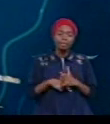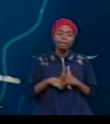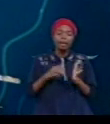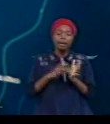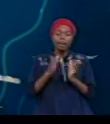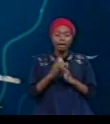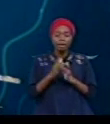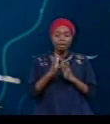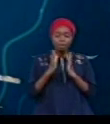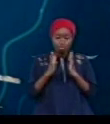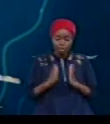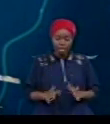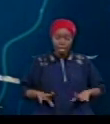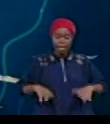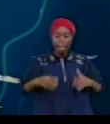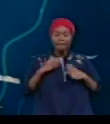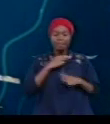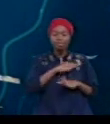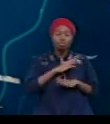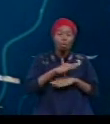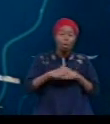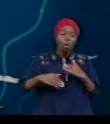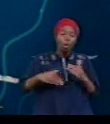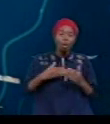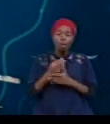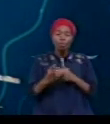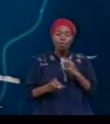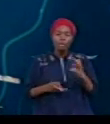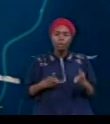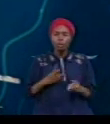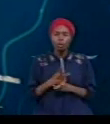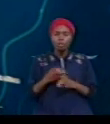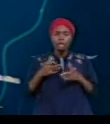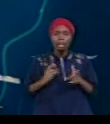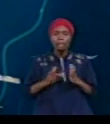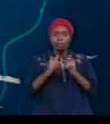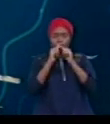over the world. Let's bless the name of the Lord.